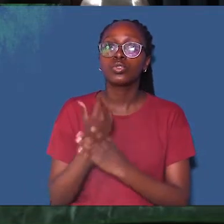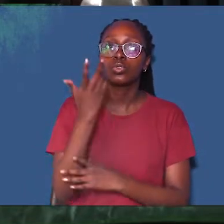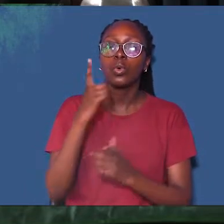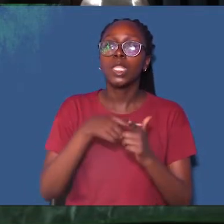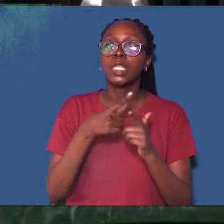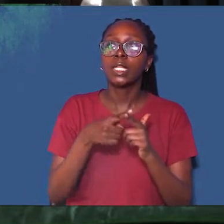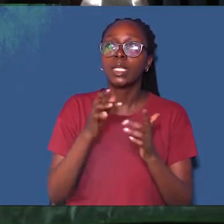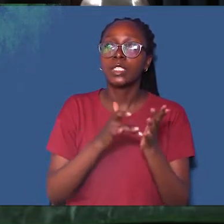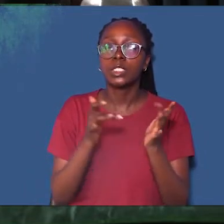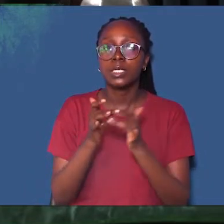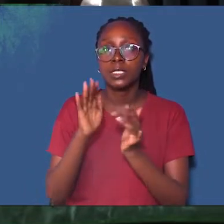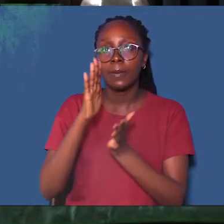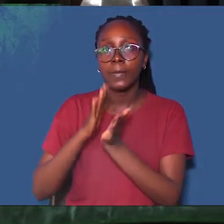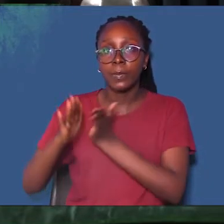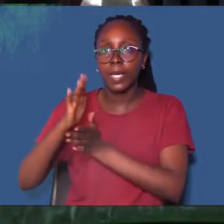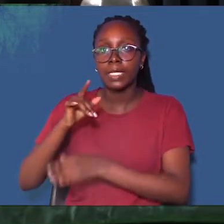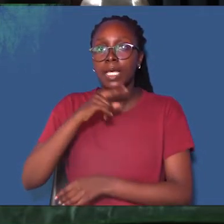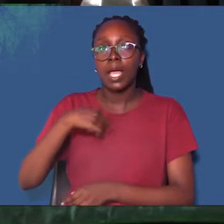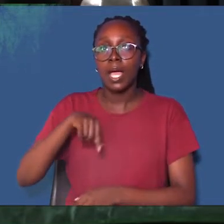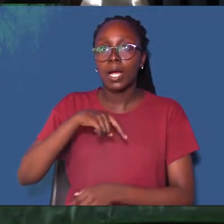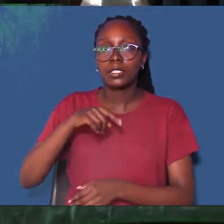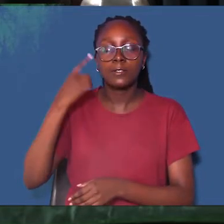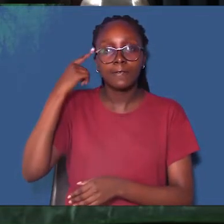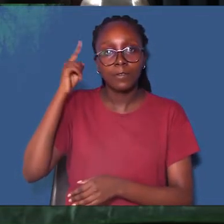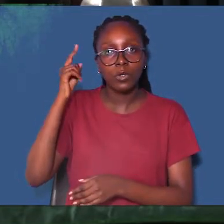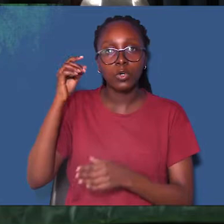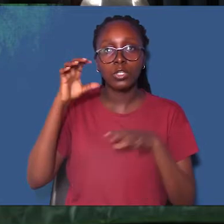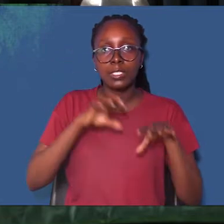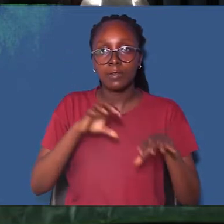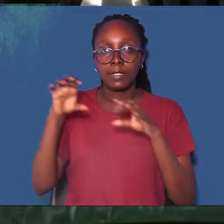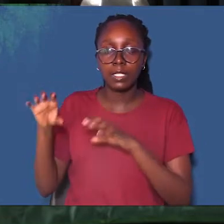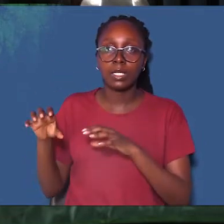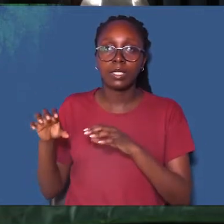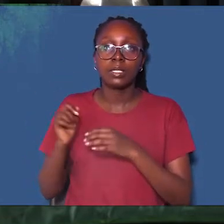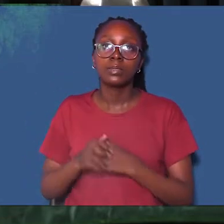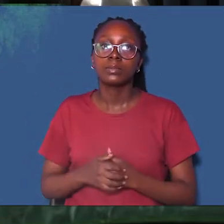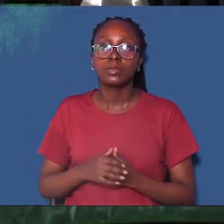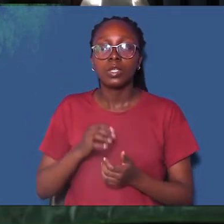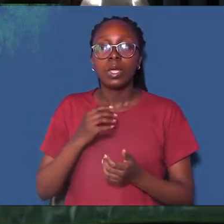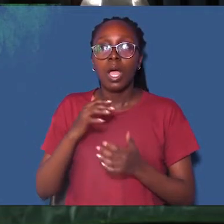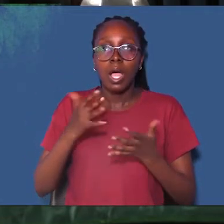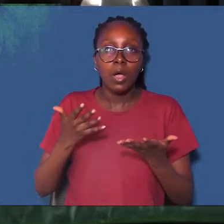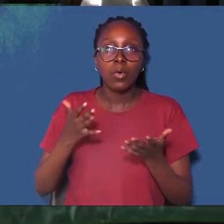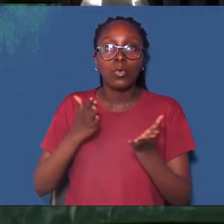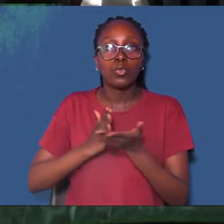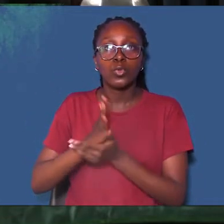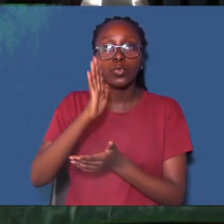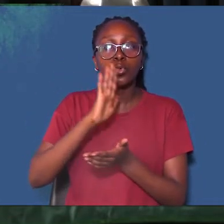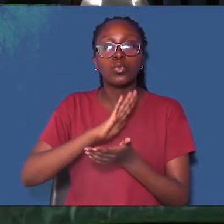us for it with himself through his Holy Spirit. And so through